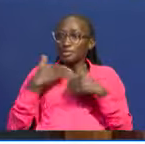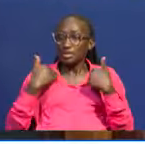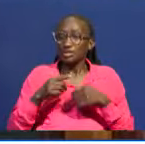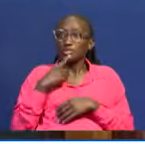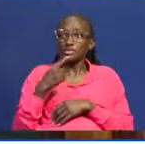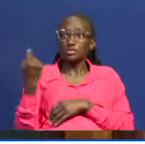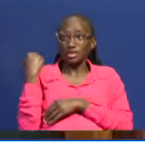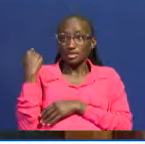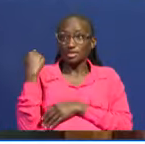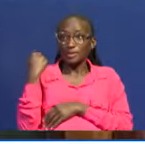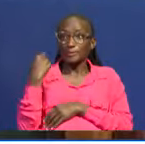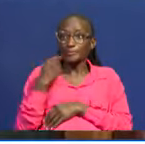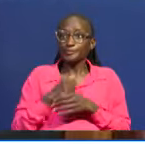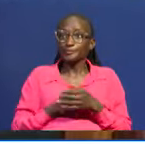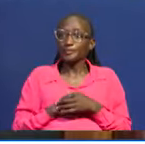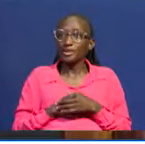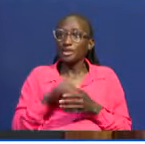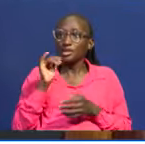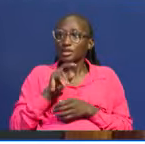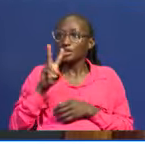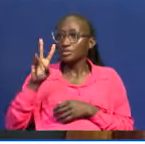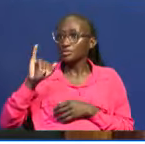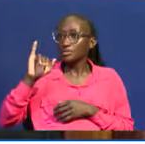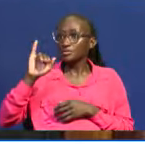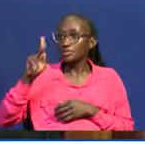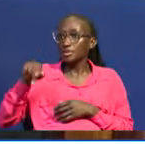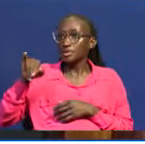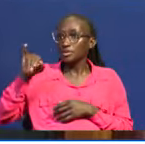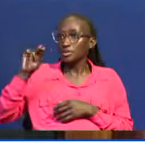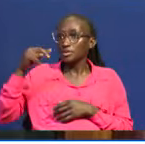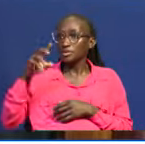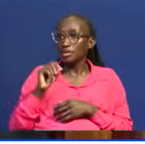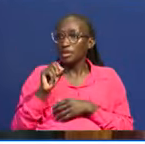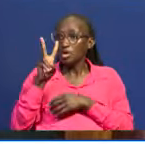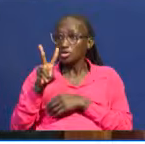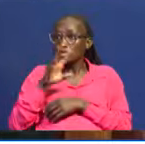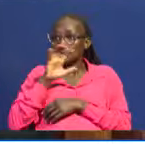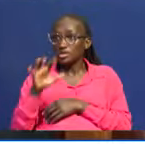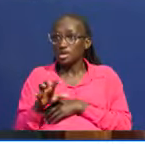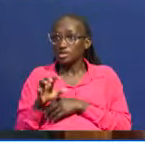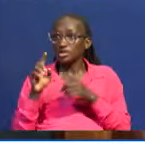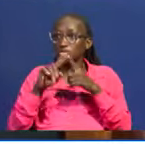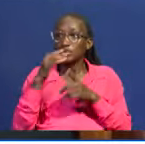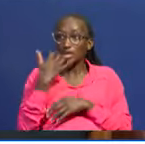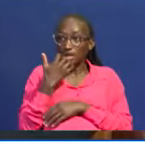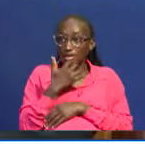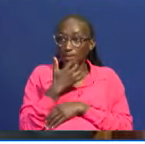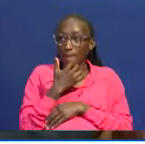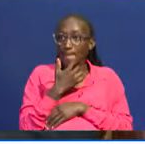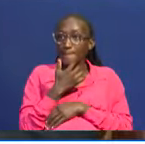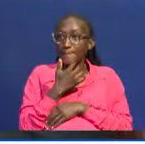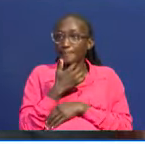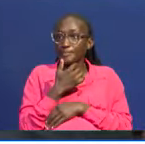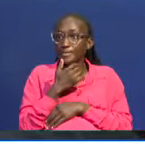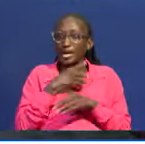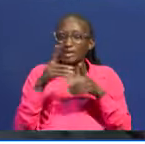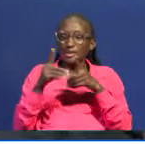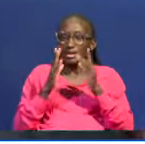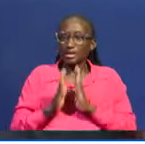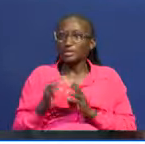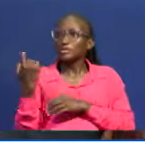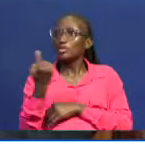told yesterday that Vipingo Ridge, the two sons of His Excellency the Deputy President, are mere